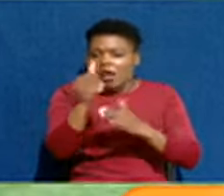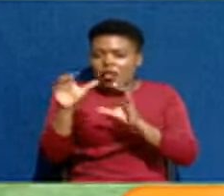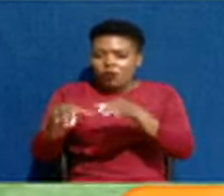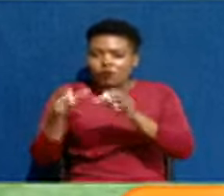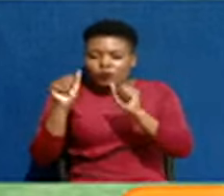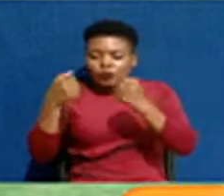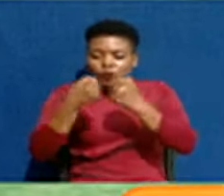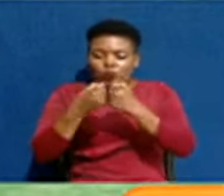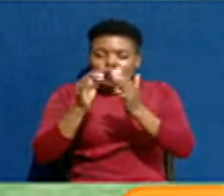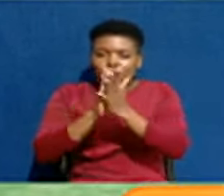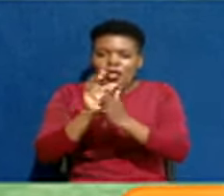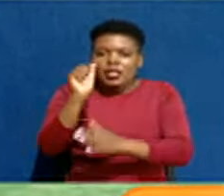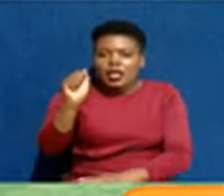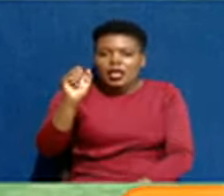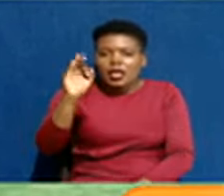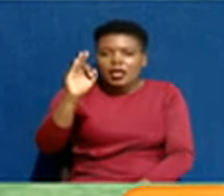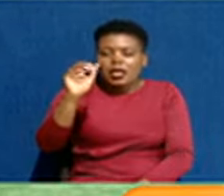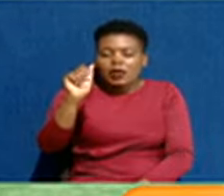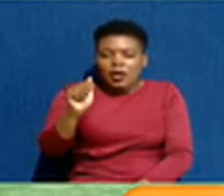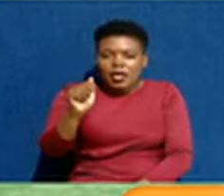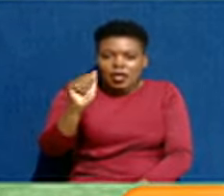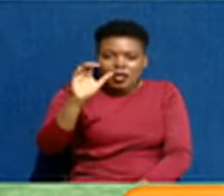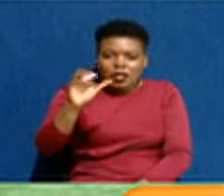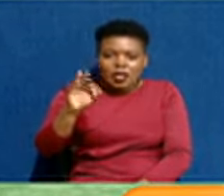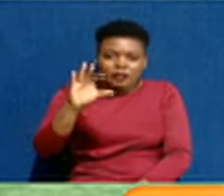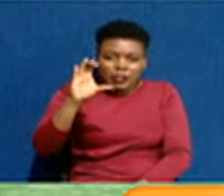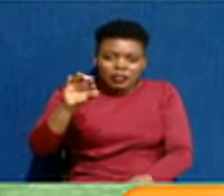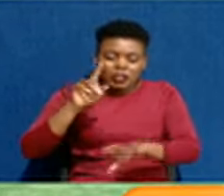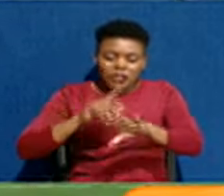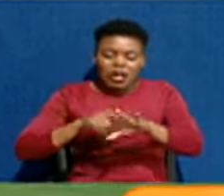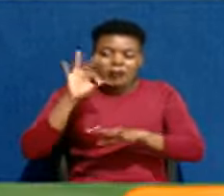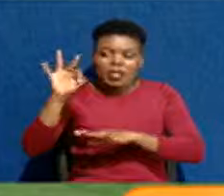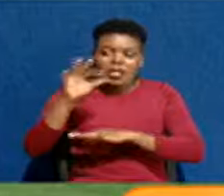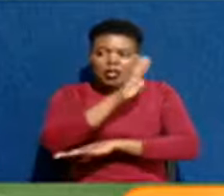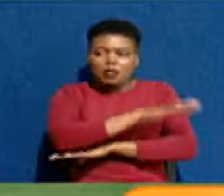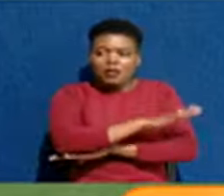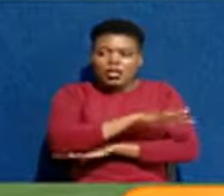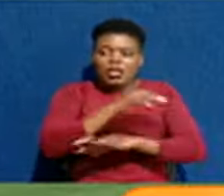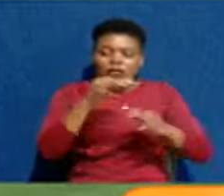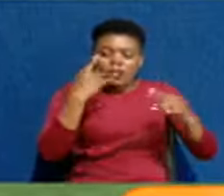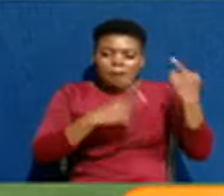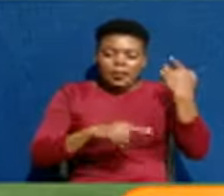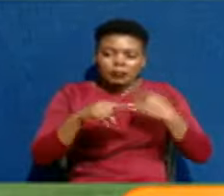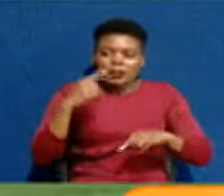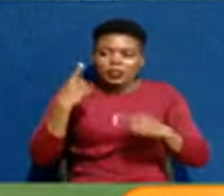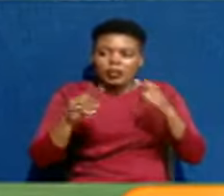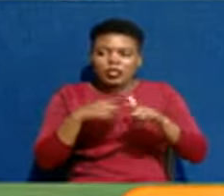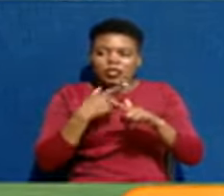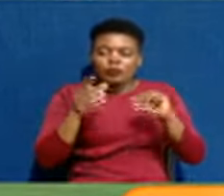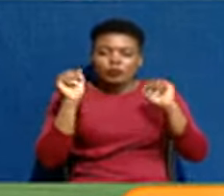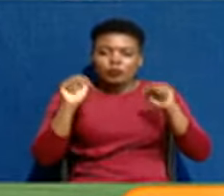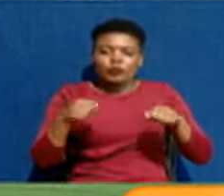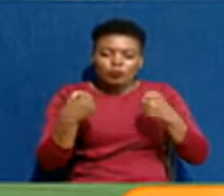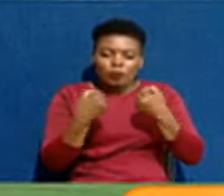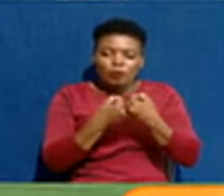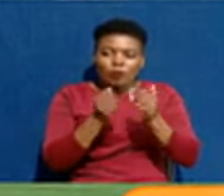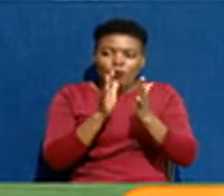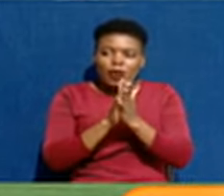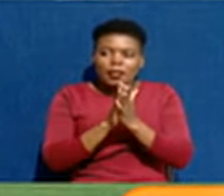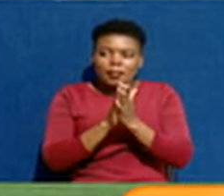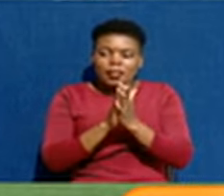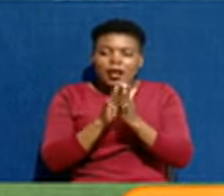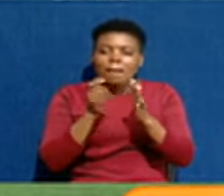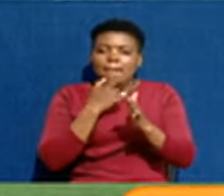AFC Leopards from 3 p.m. Leopards are smarting from their 1-0 Derby defeat to arch rivals Gor Mahia, who topped the FKF Premier